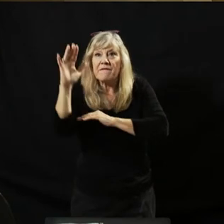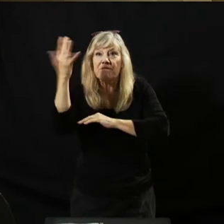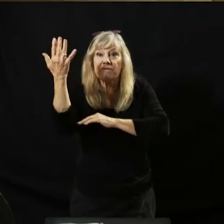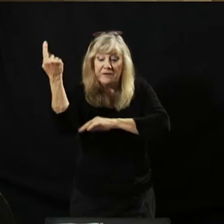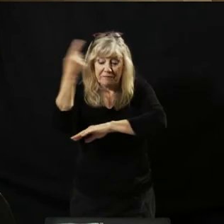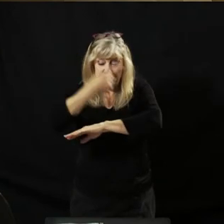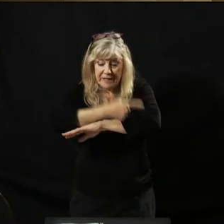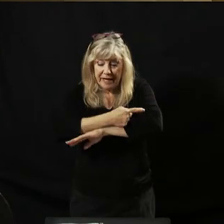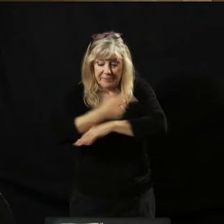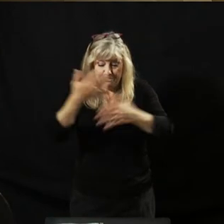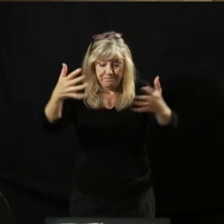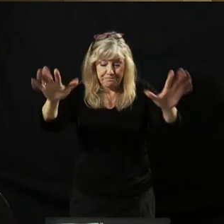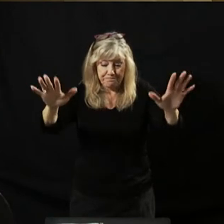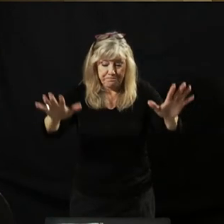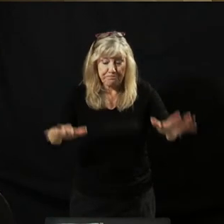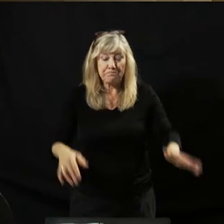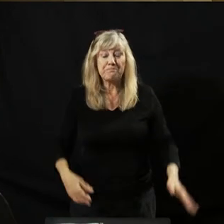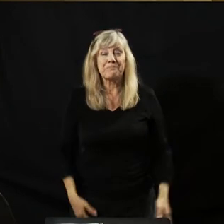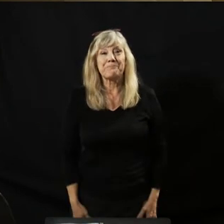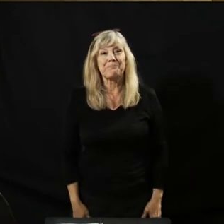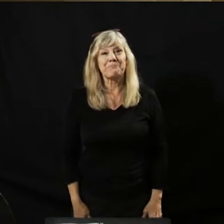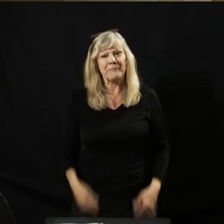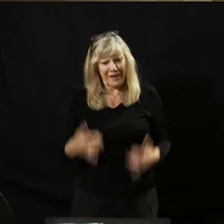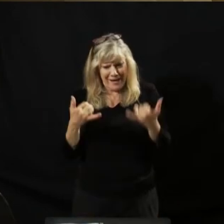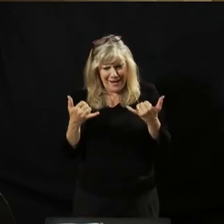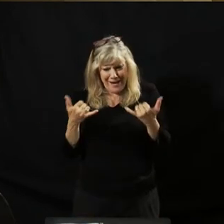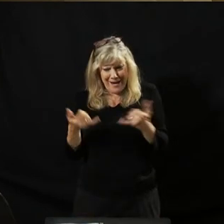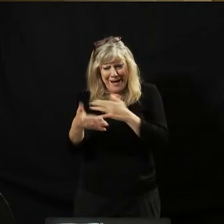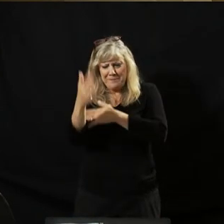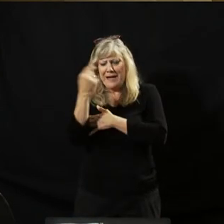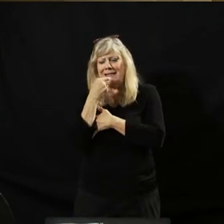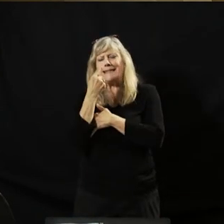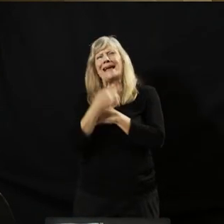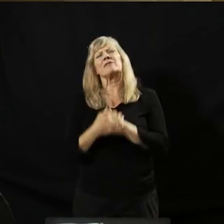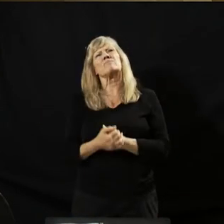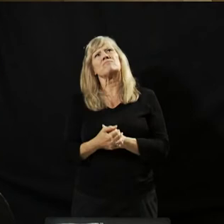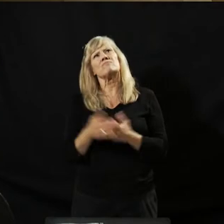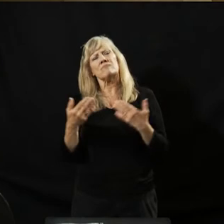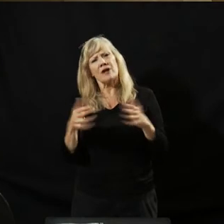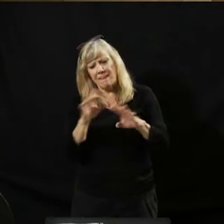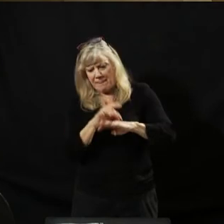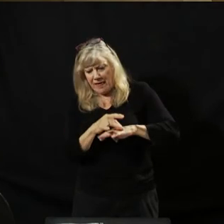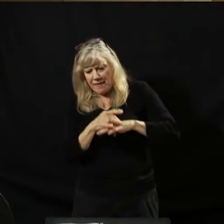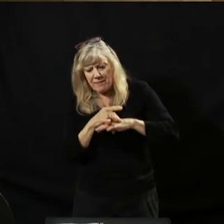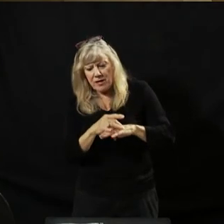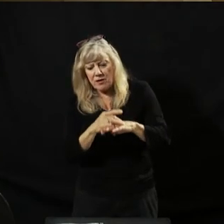the fifth day. Then God said, "Let